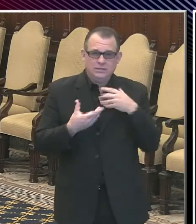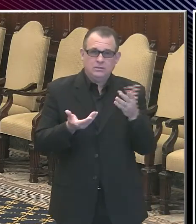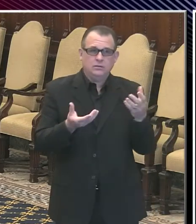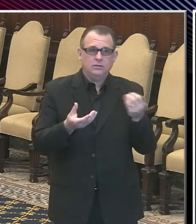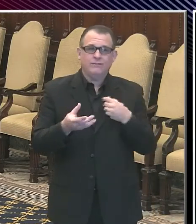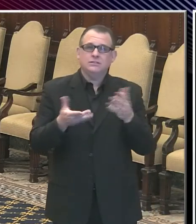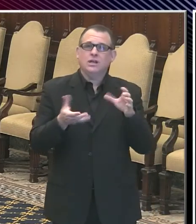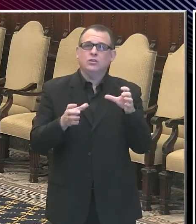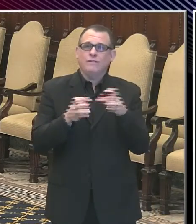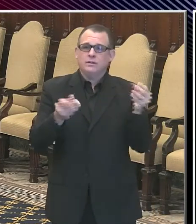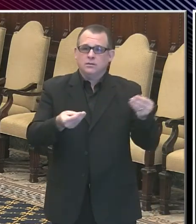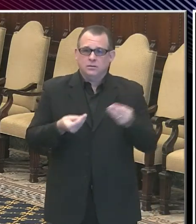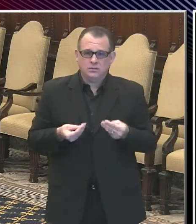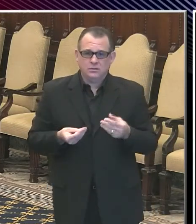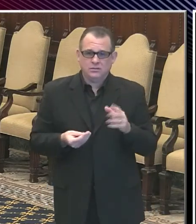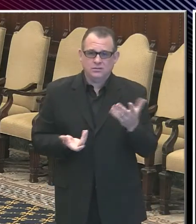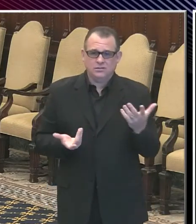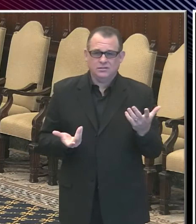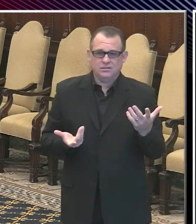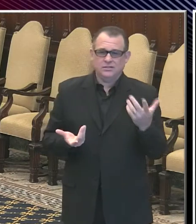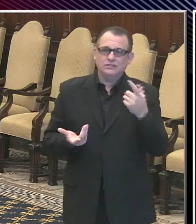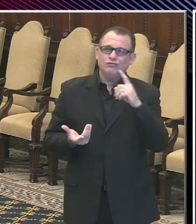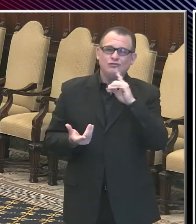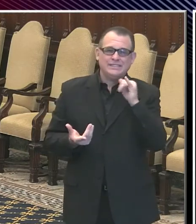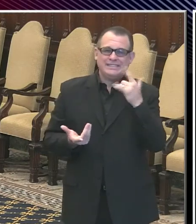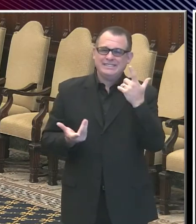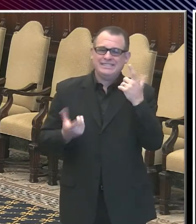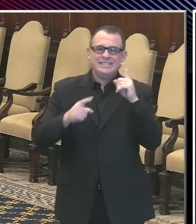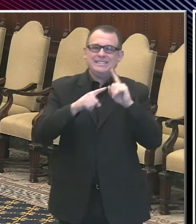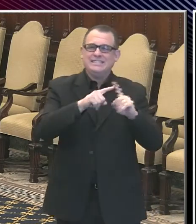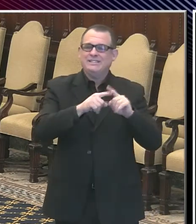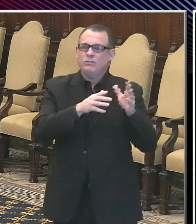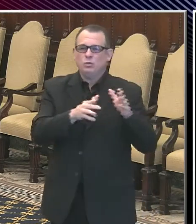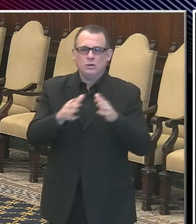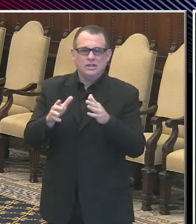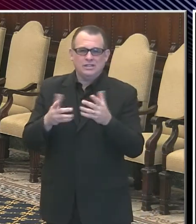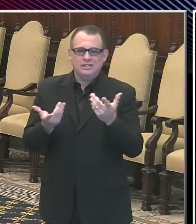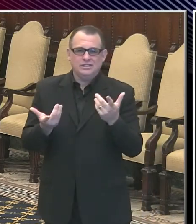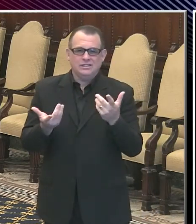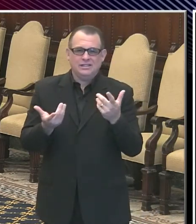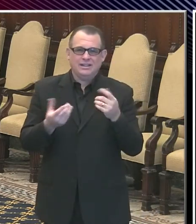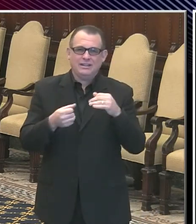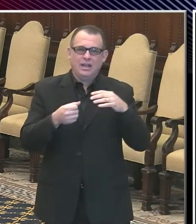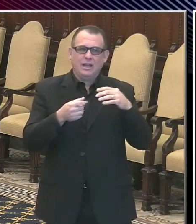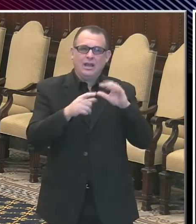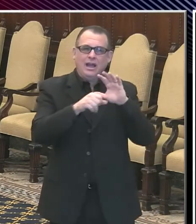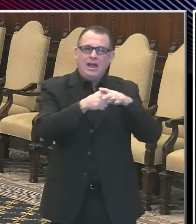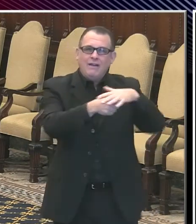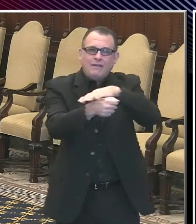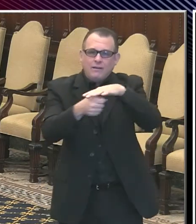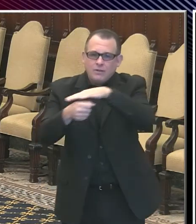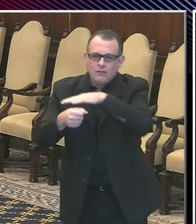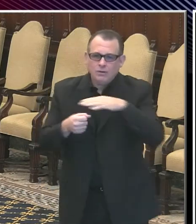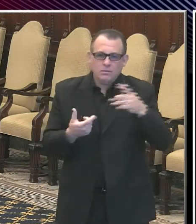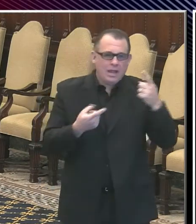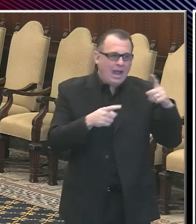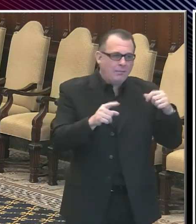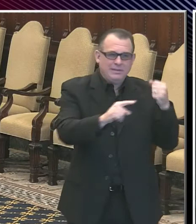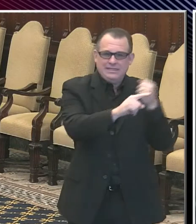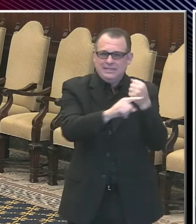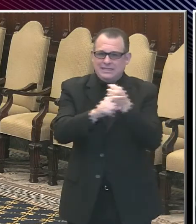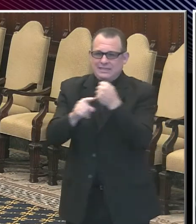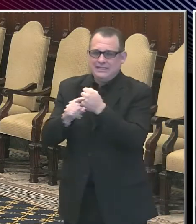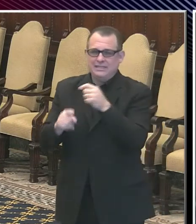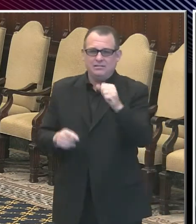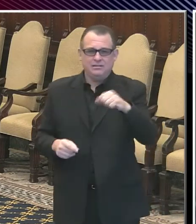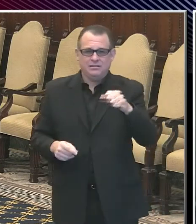Okay, so they're spread out to multiple different settings, some congregate settings, some hospital. Okay, correct. Thank you. And all I could